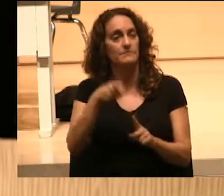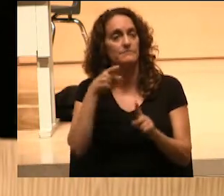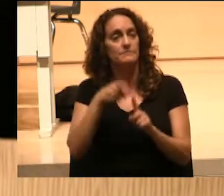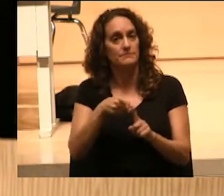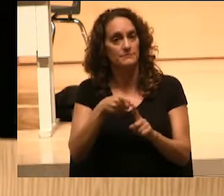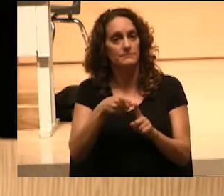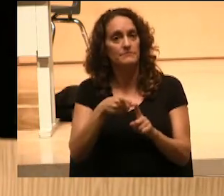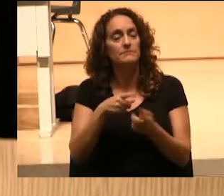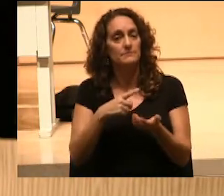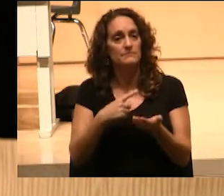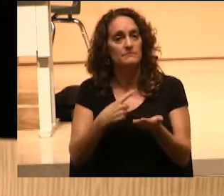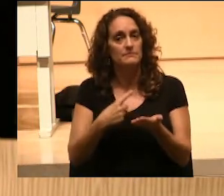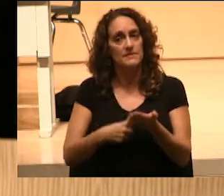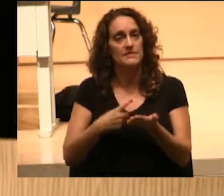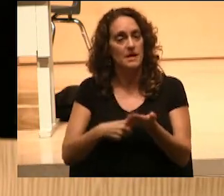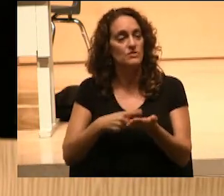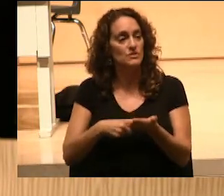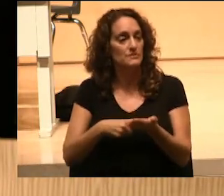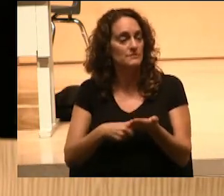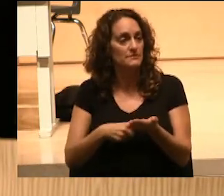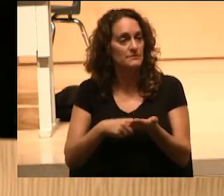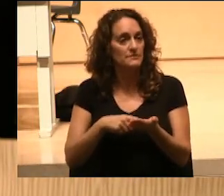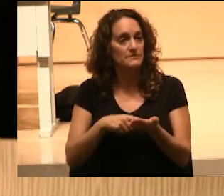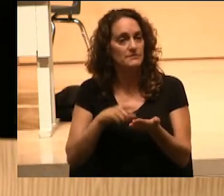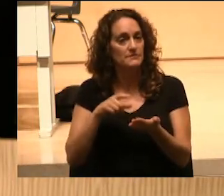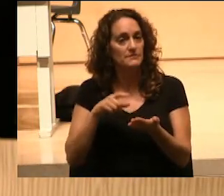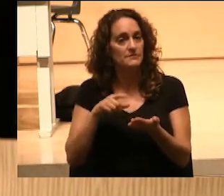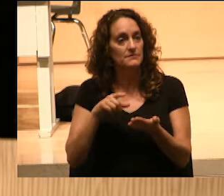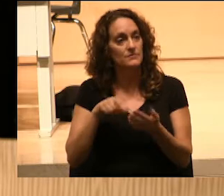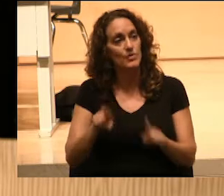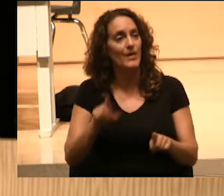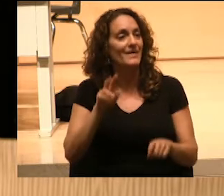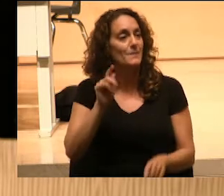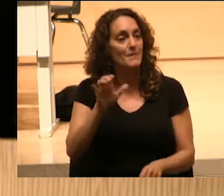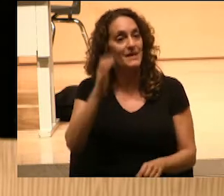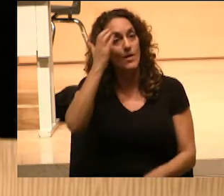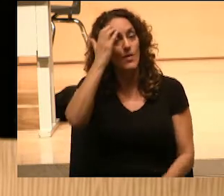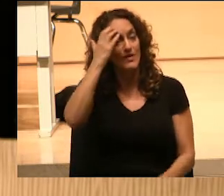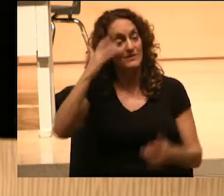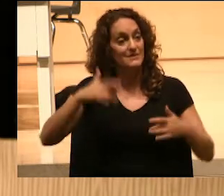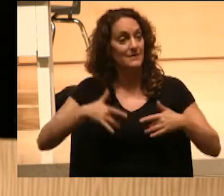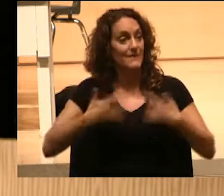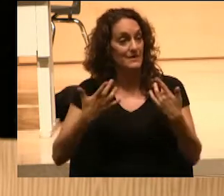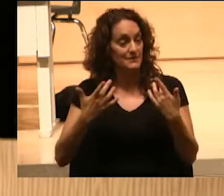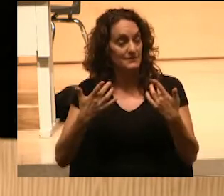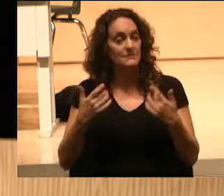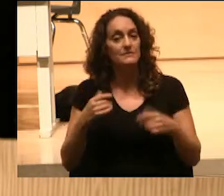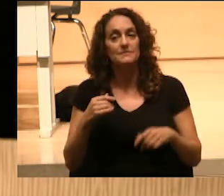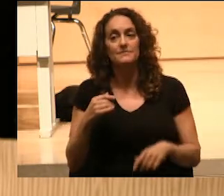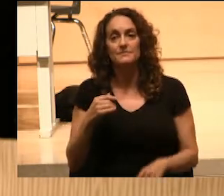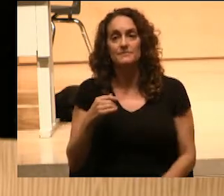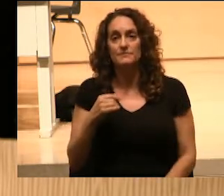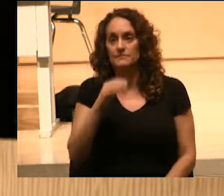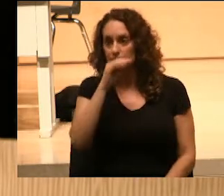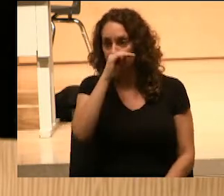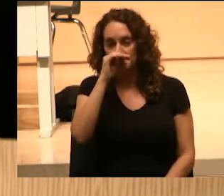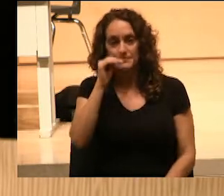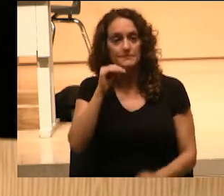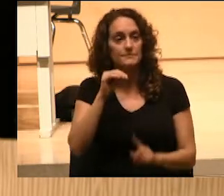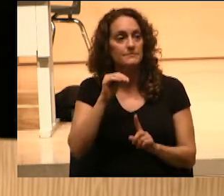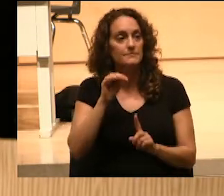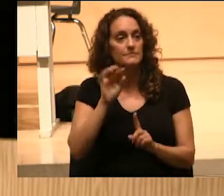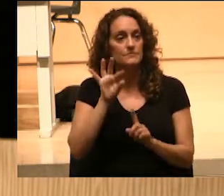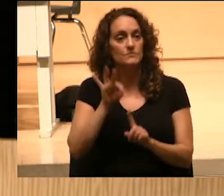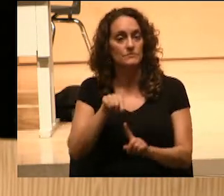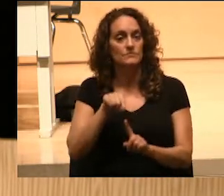discussions throughout this public awareness event, especially among